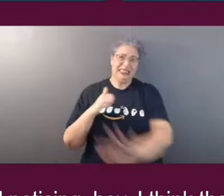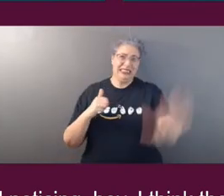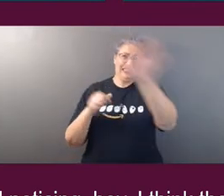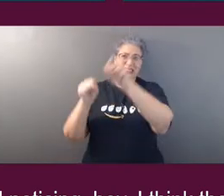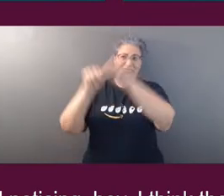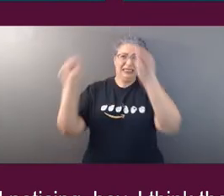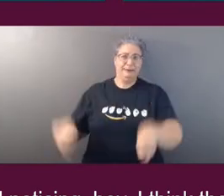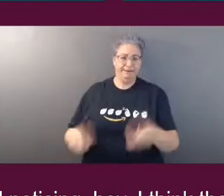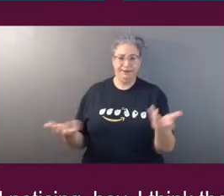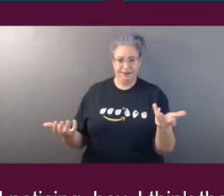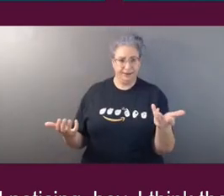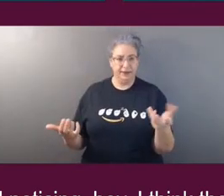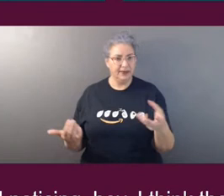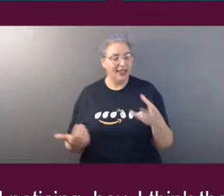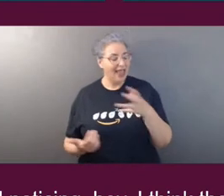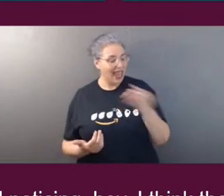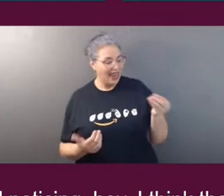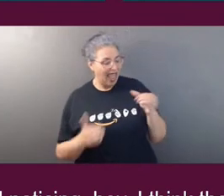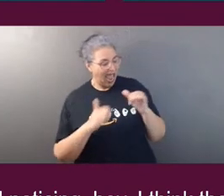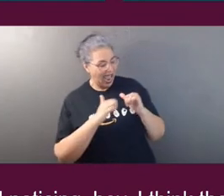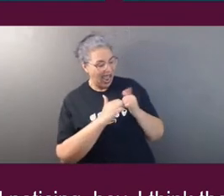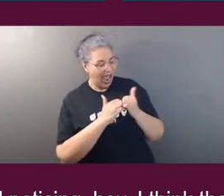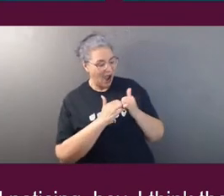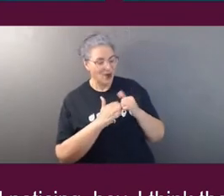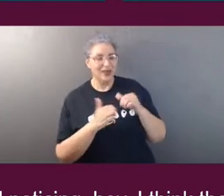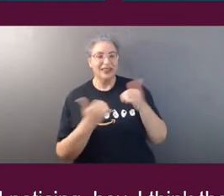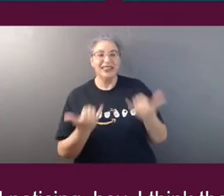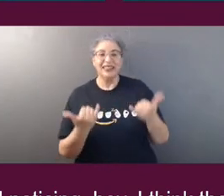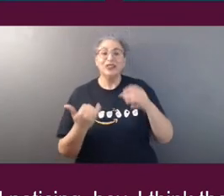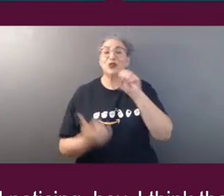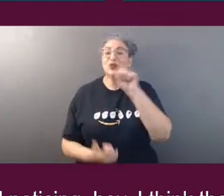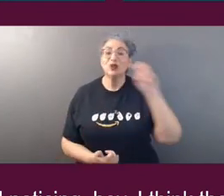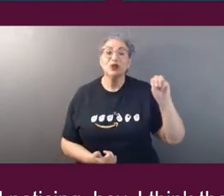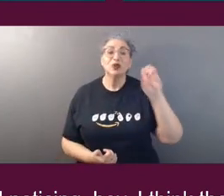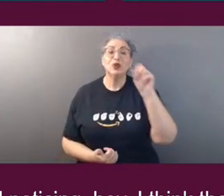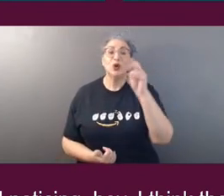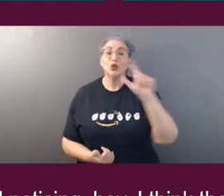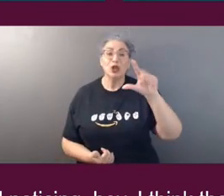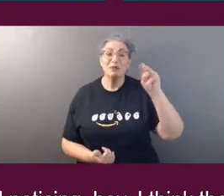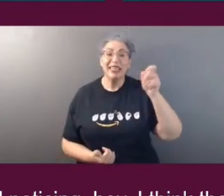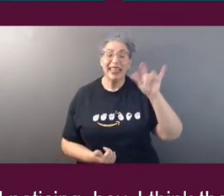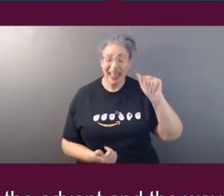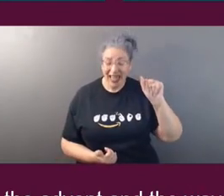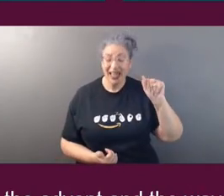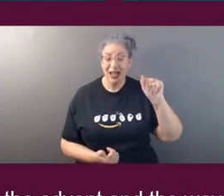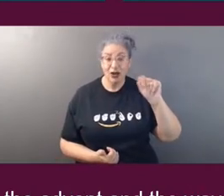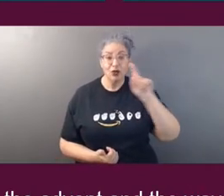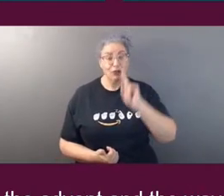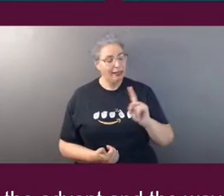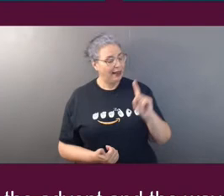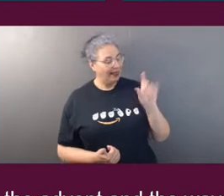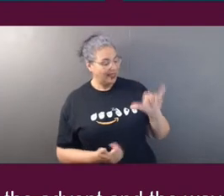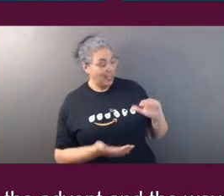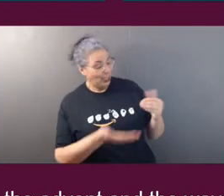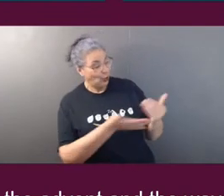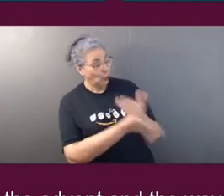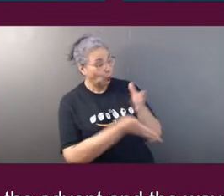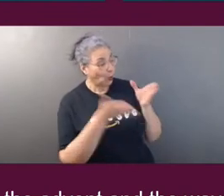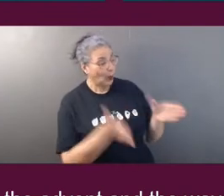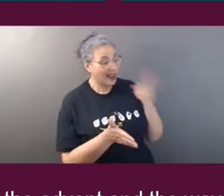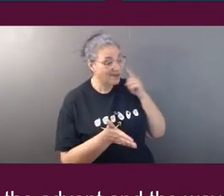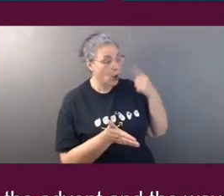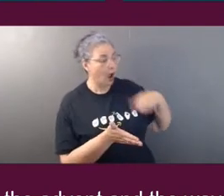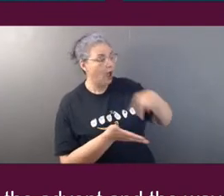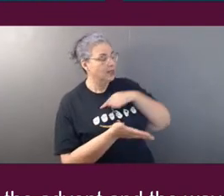I think with the advent and the ways that social media has just been a new